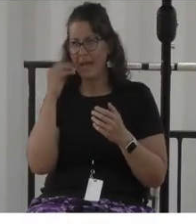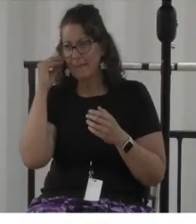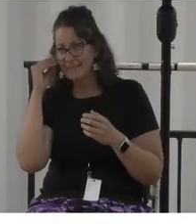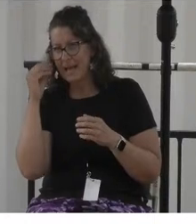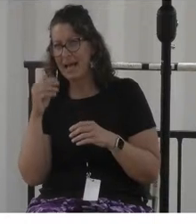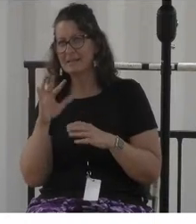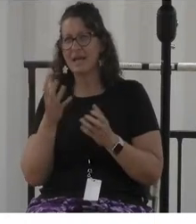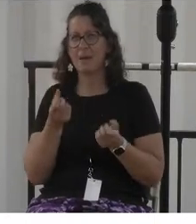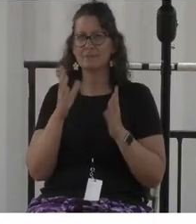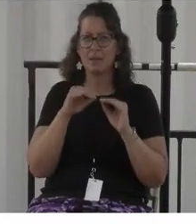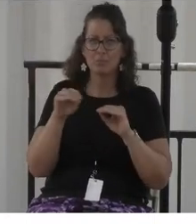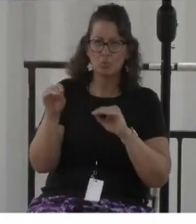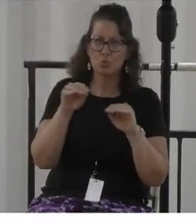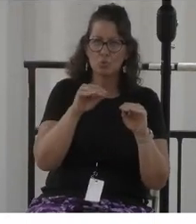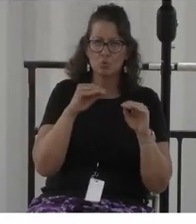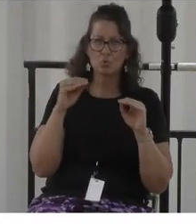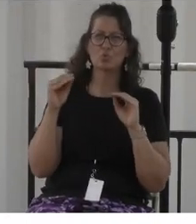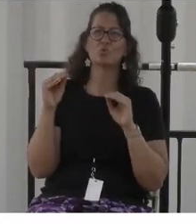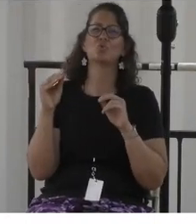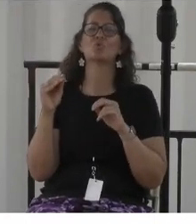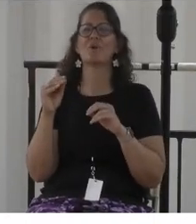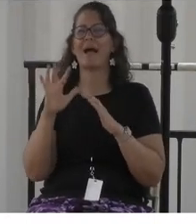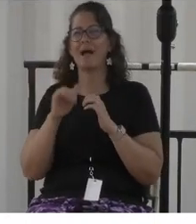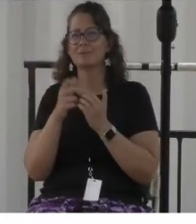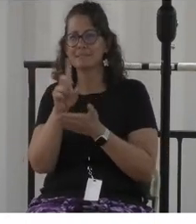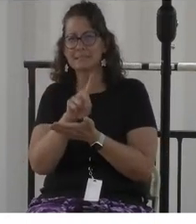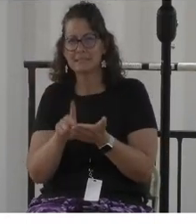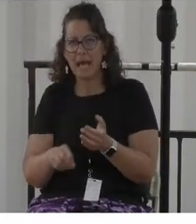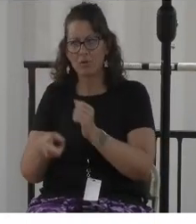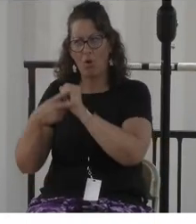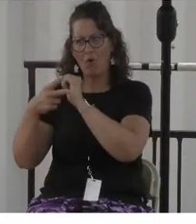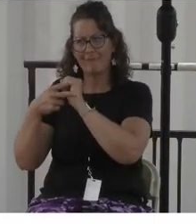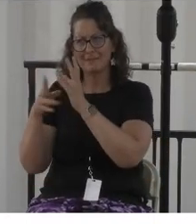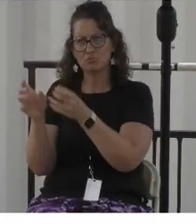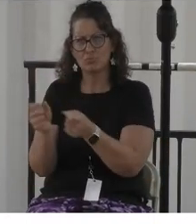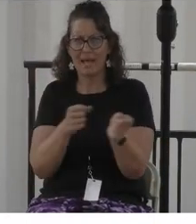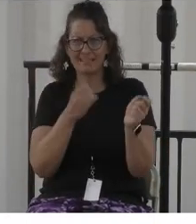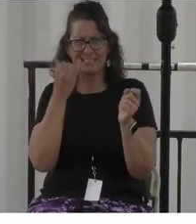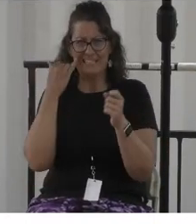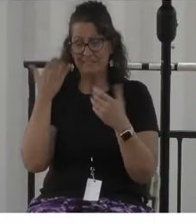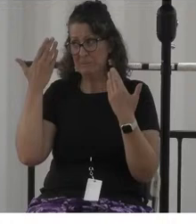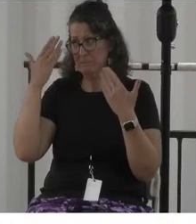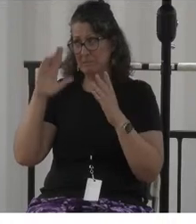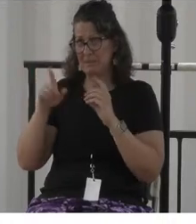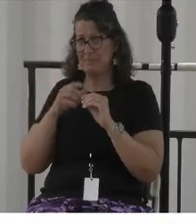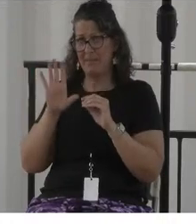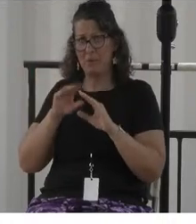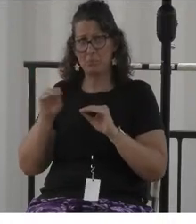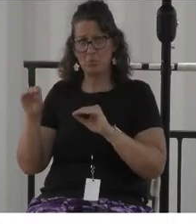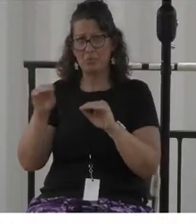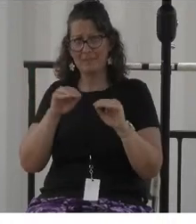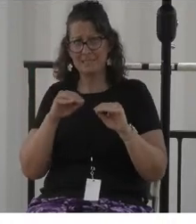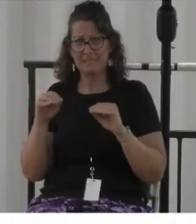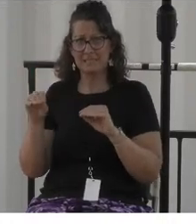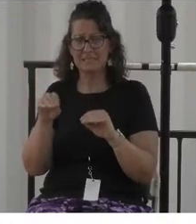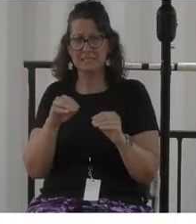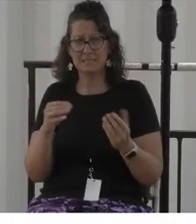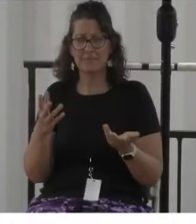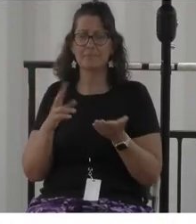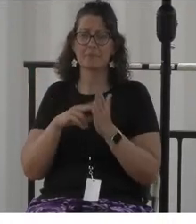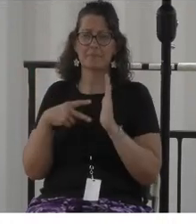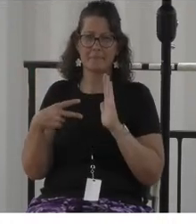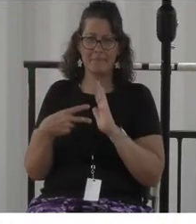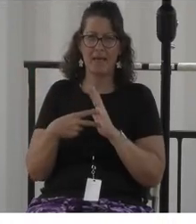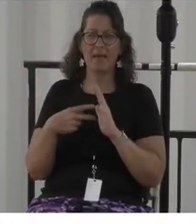how do you design strategies to conserve them if you really know very little about their movement ecology? And so this meant